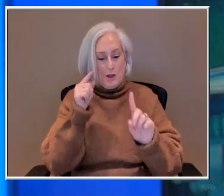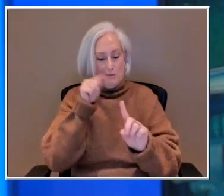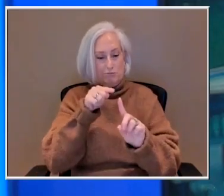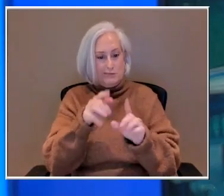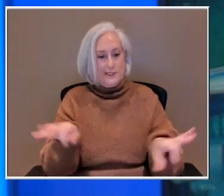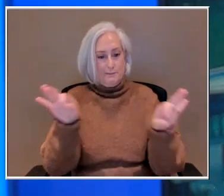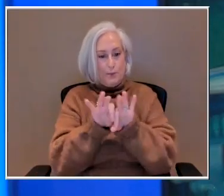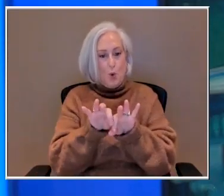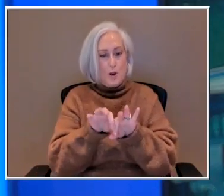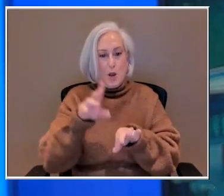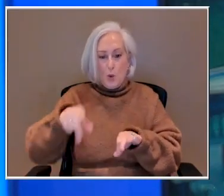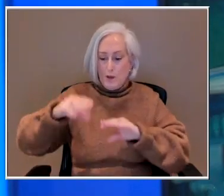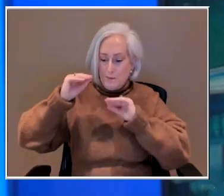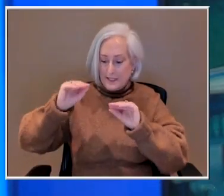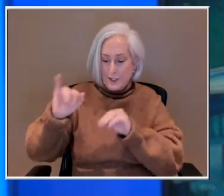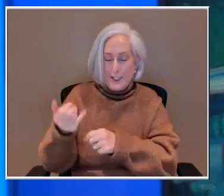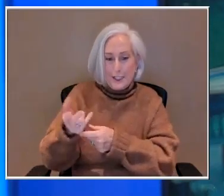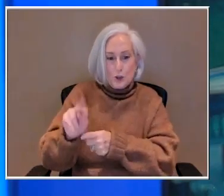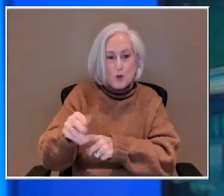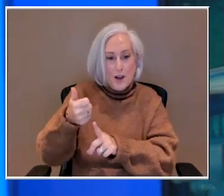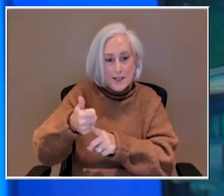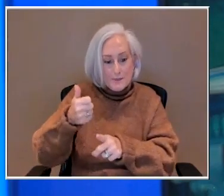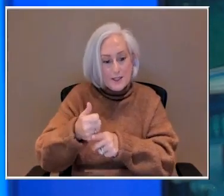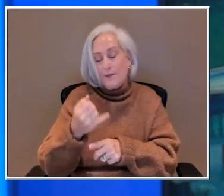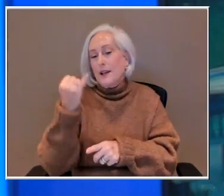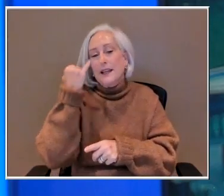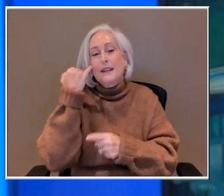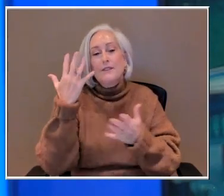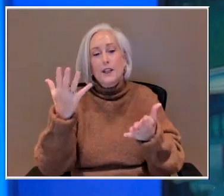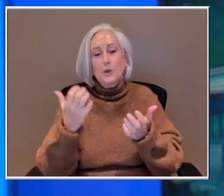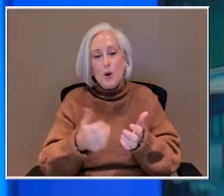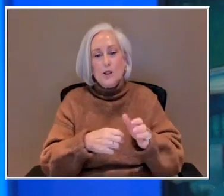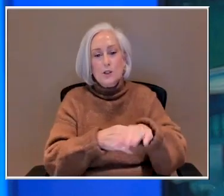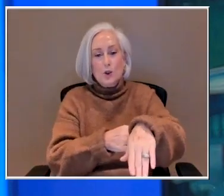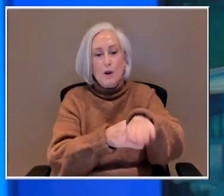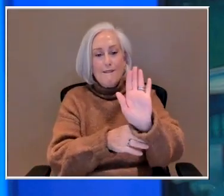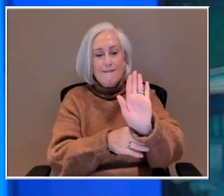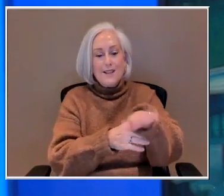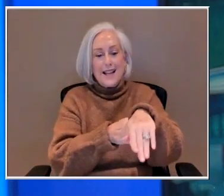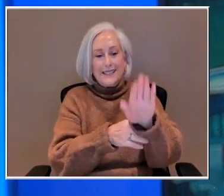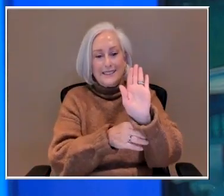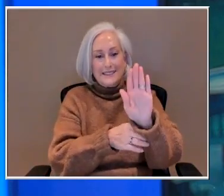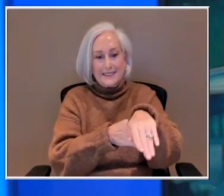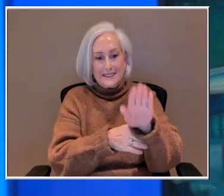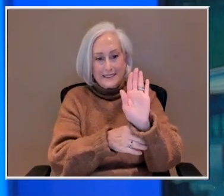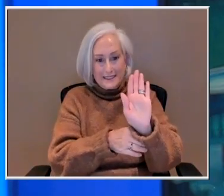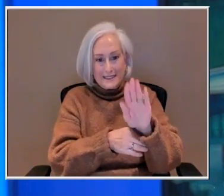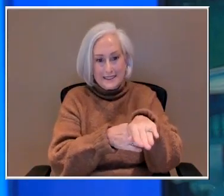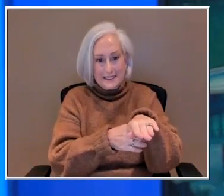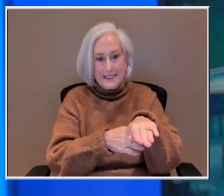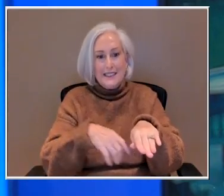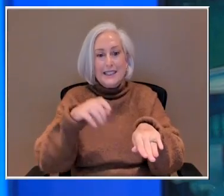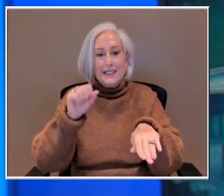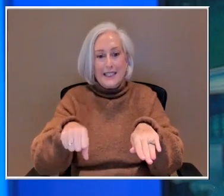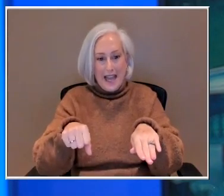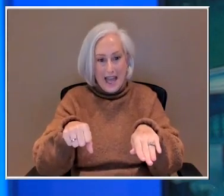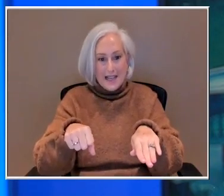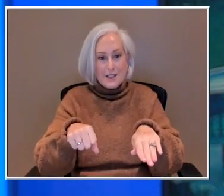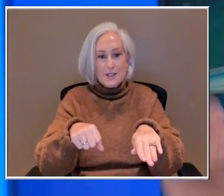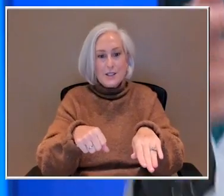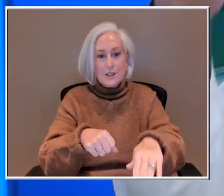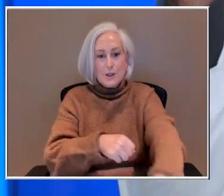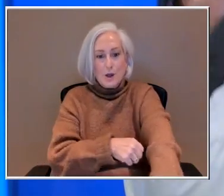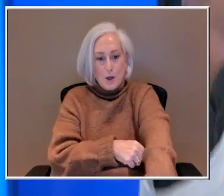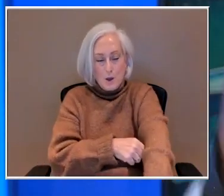teach John that in order to flex his new ankle, he has to extend his old knee.